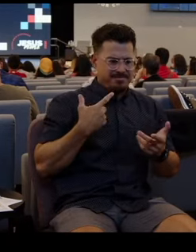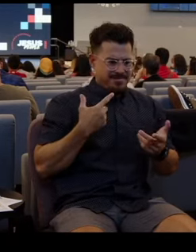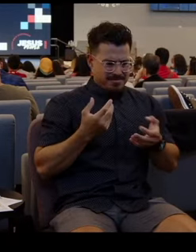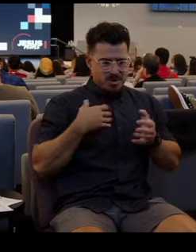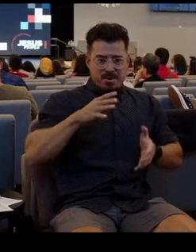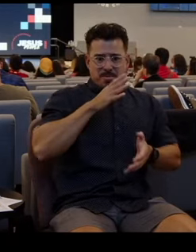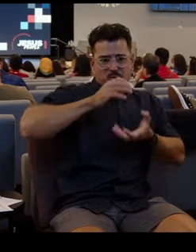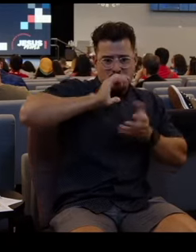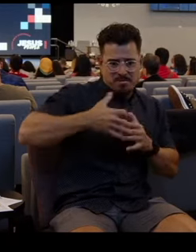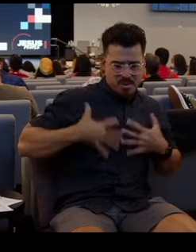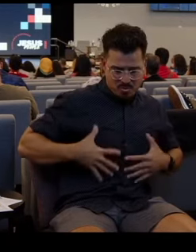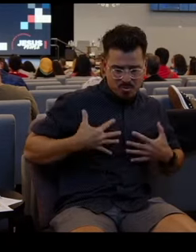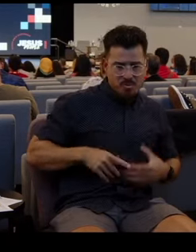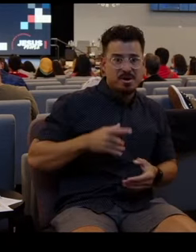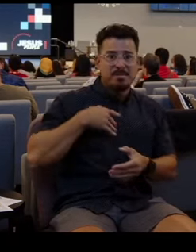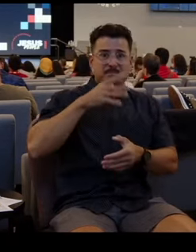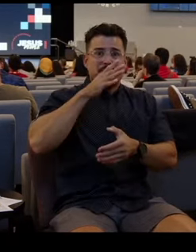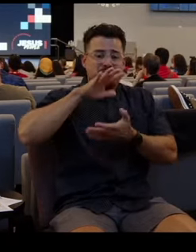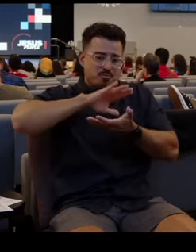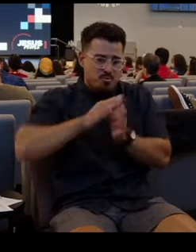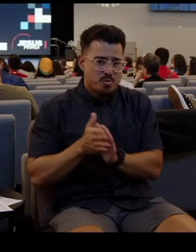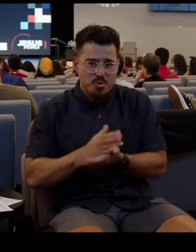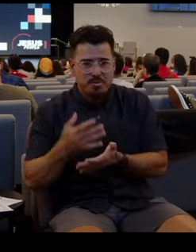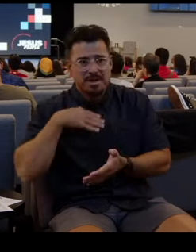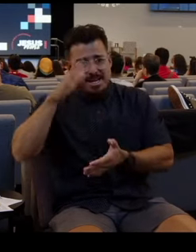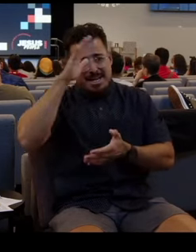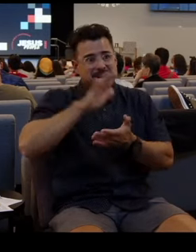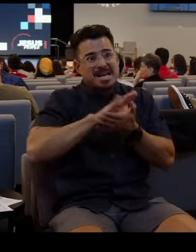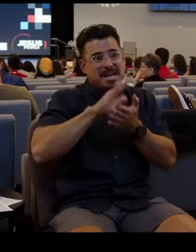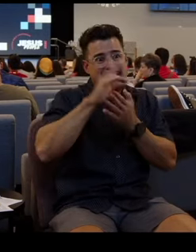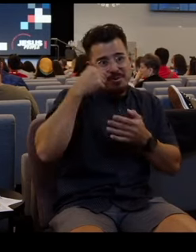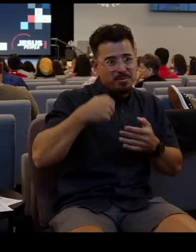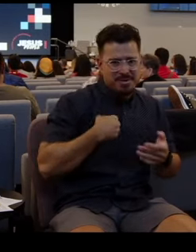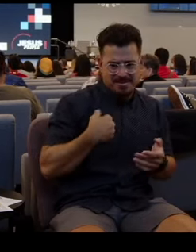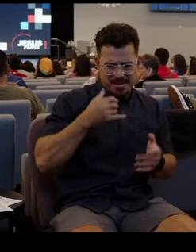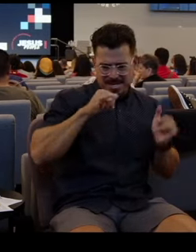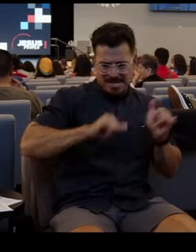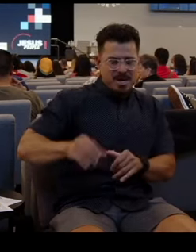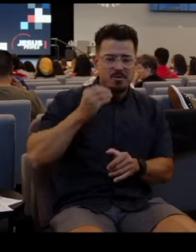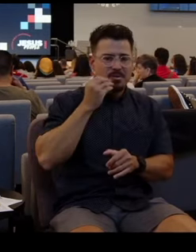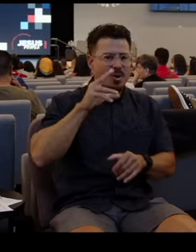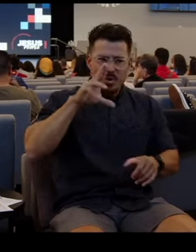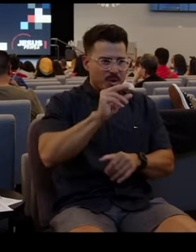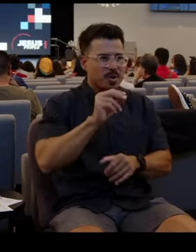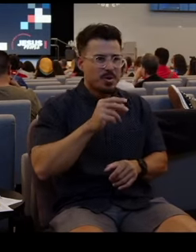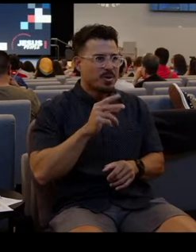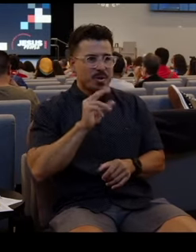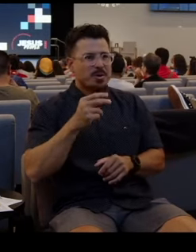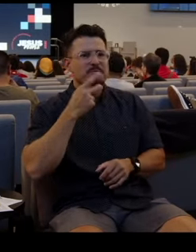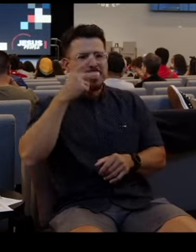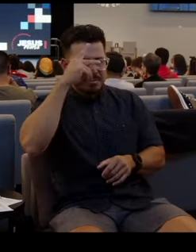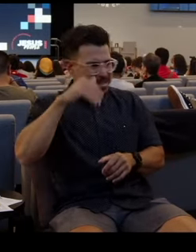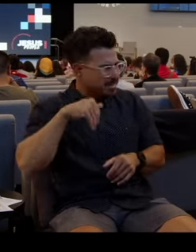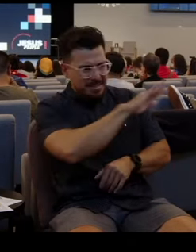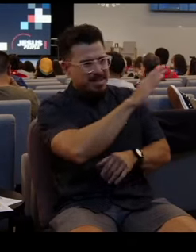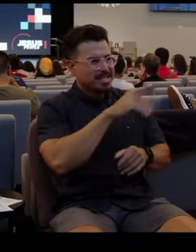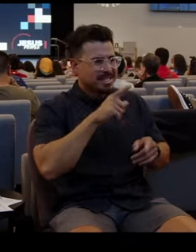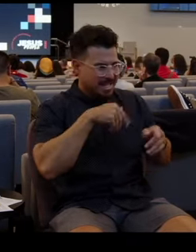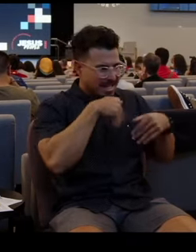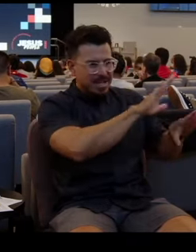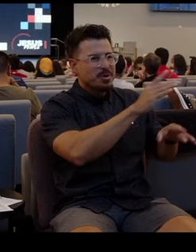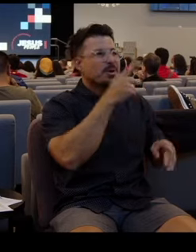No, I mean, your kids should want to leave after a while, don't you think? They should want their independence. They should be saying to themselves, I got to get out of here.